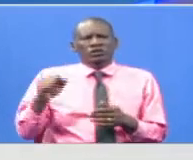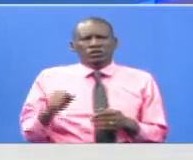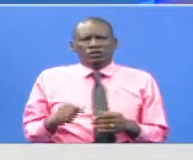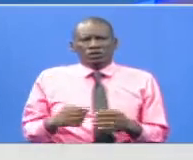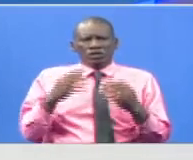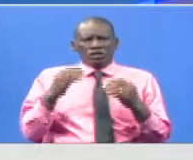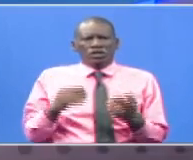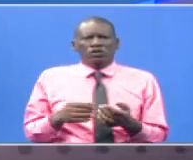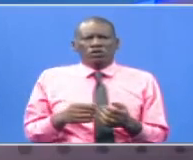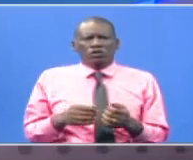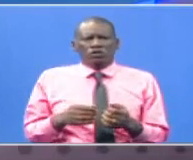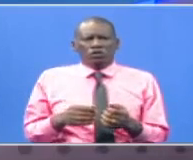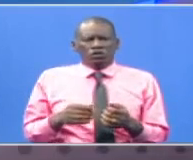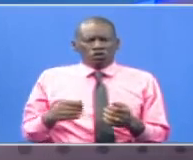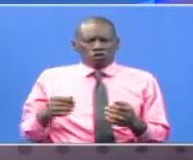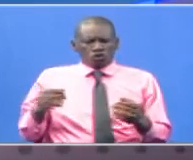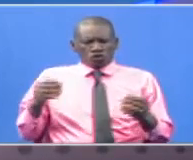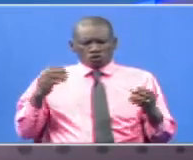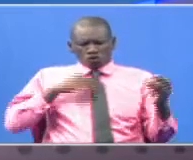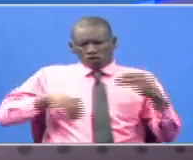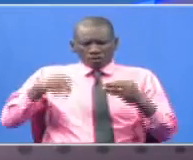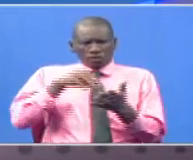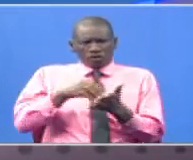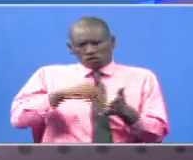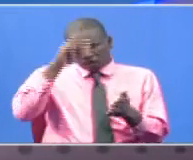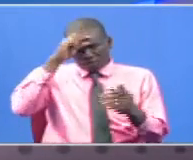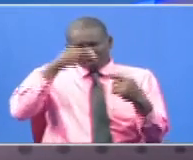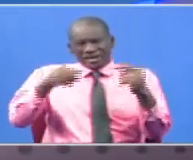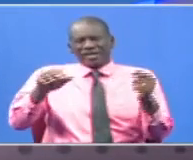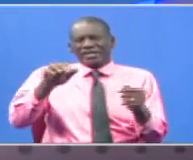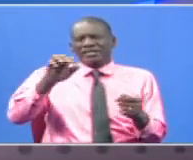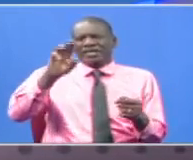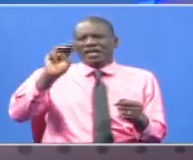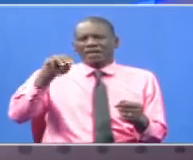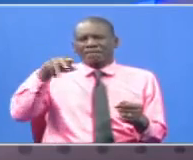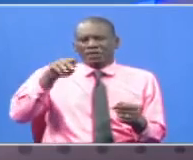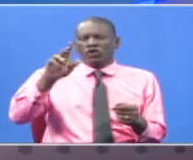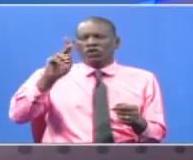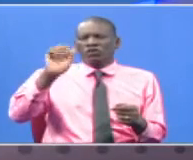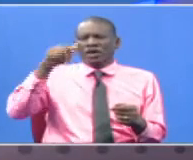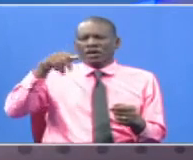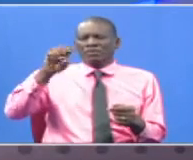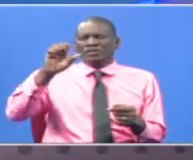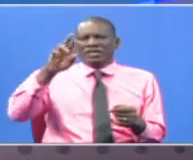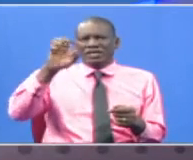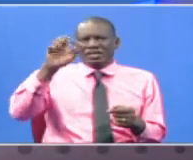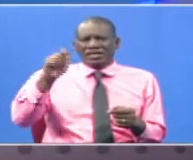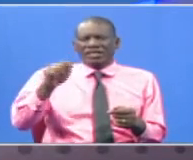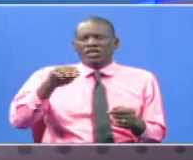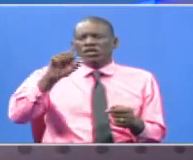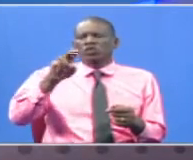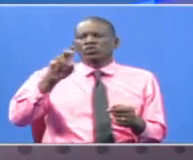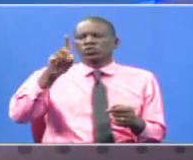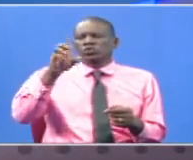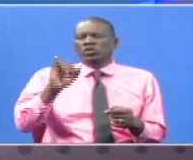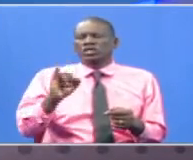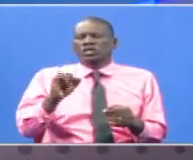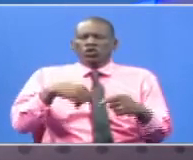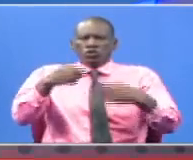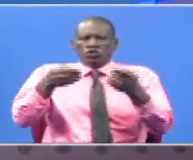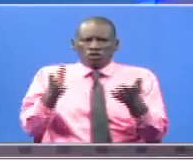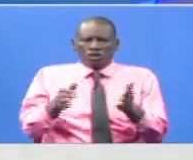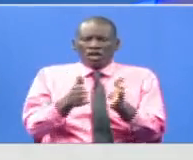Now, the forgery case pitting the government against Kapseret Member of Parliament Oscar Sudi continued today, with Sudi choosing